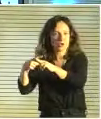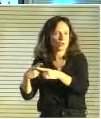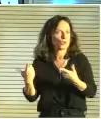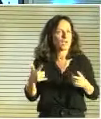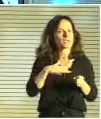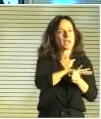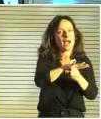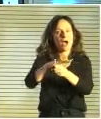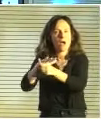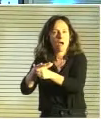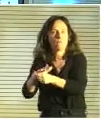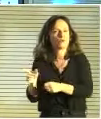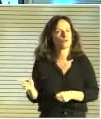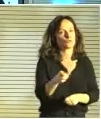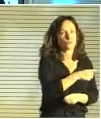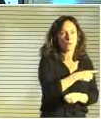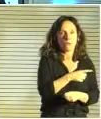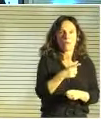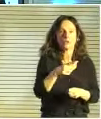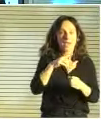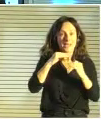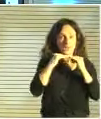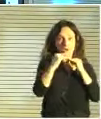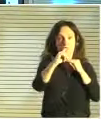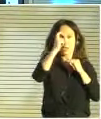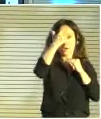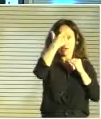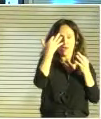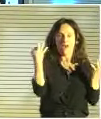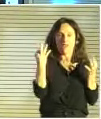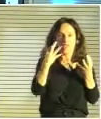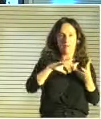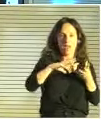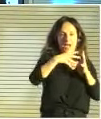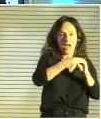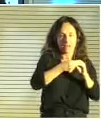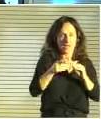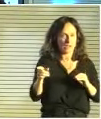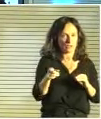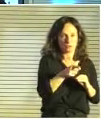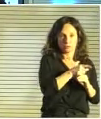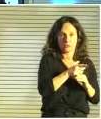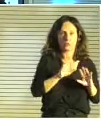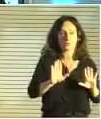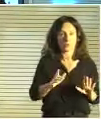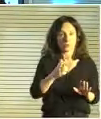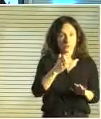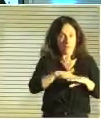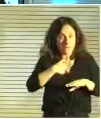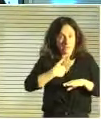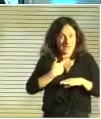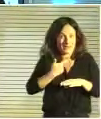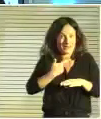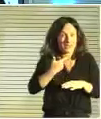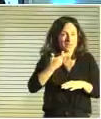And for me, it's always important to show, and the number was also mentioned before, how many people are working on sustainability. And